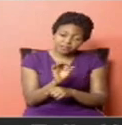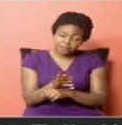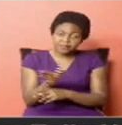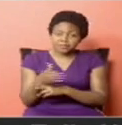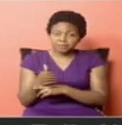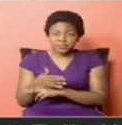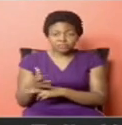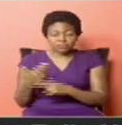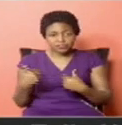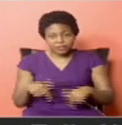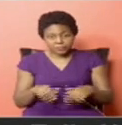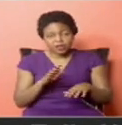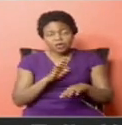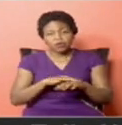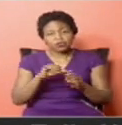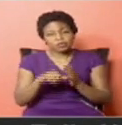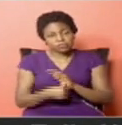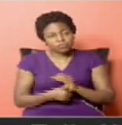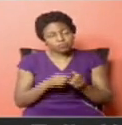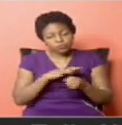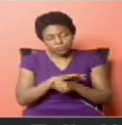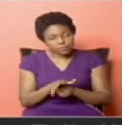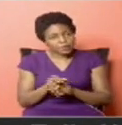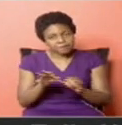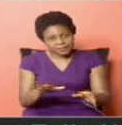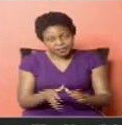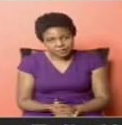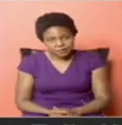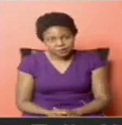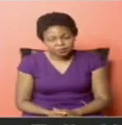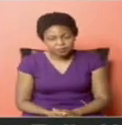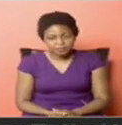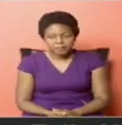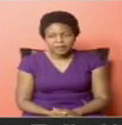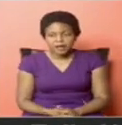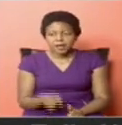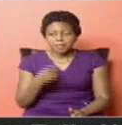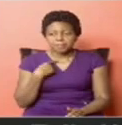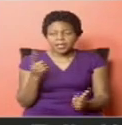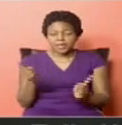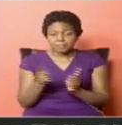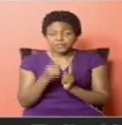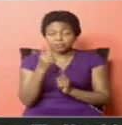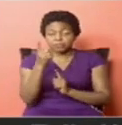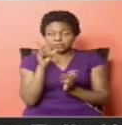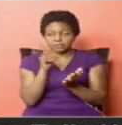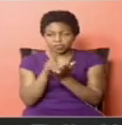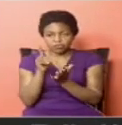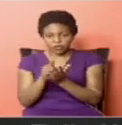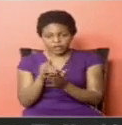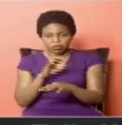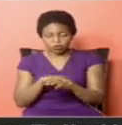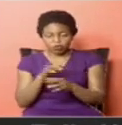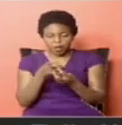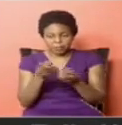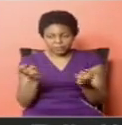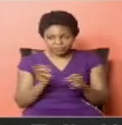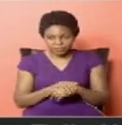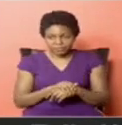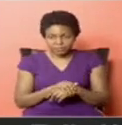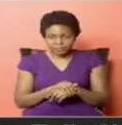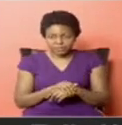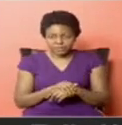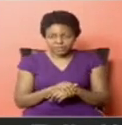Health on issues on coronavirus. I met one of the doctors who was on a panel. This